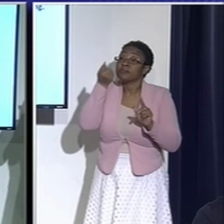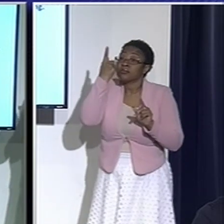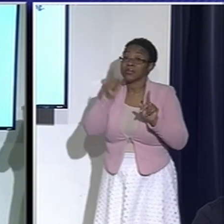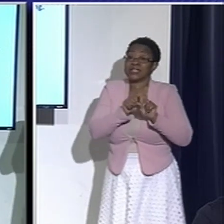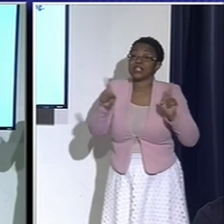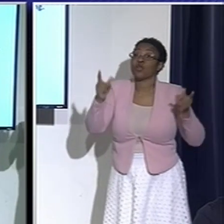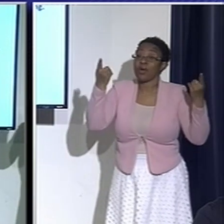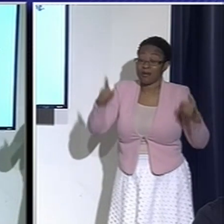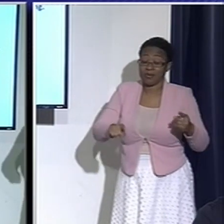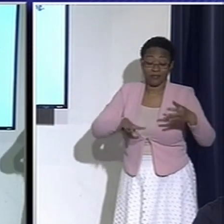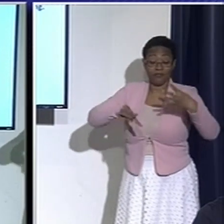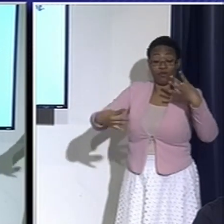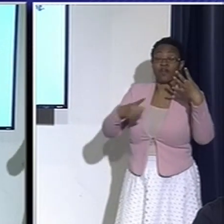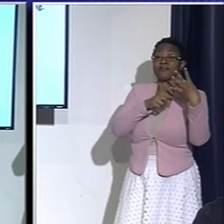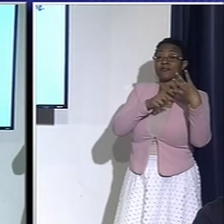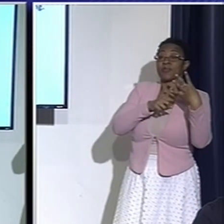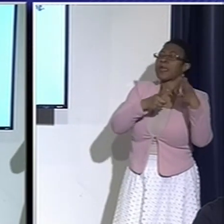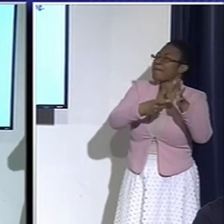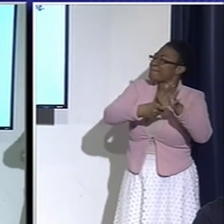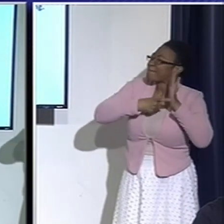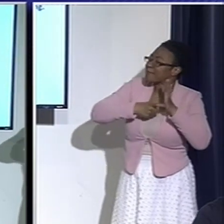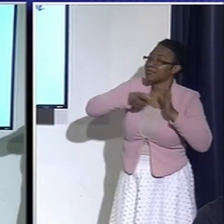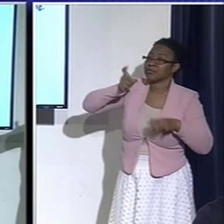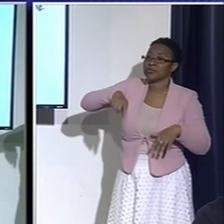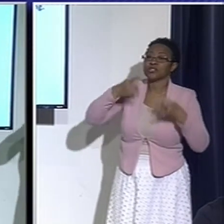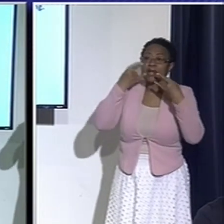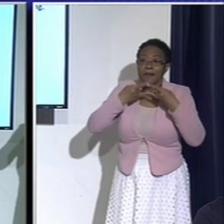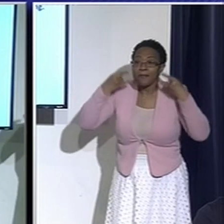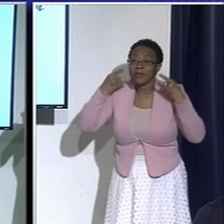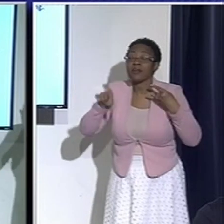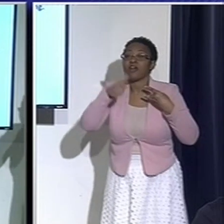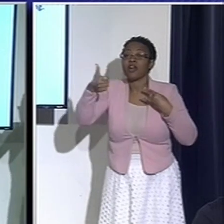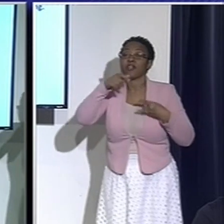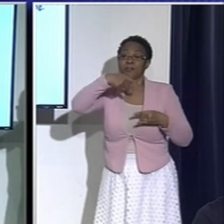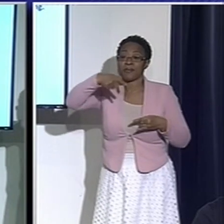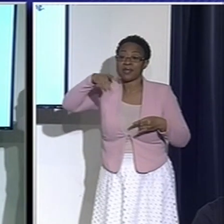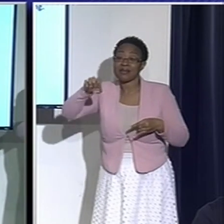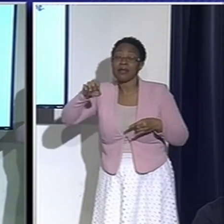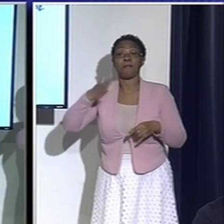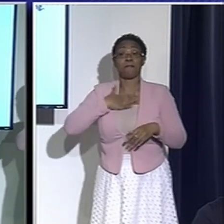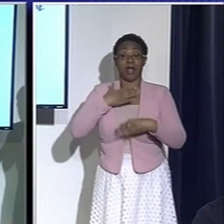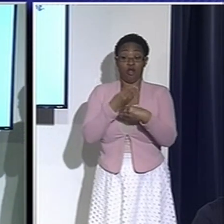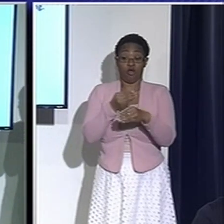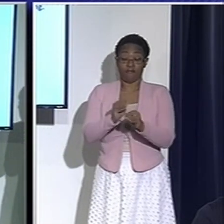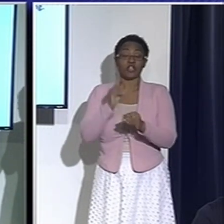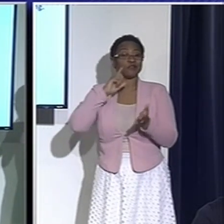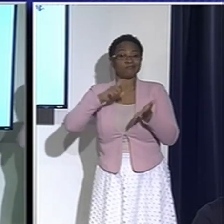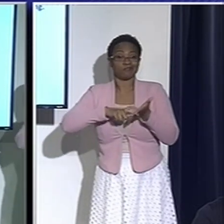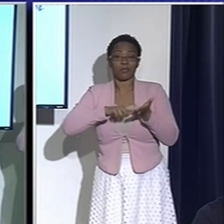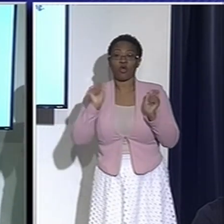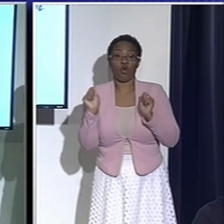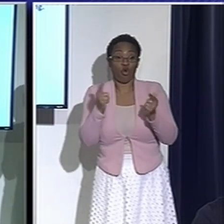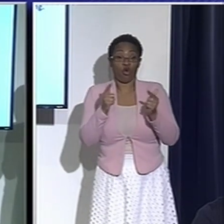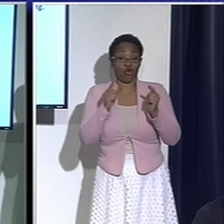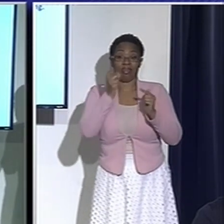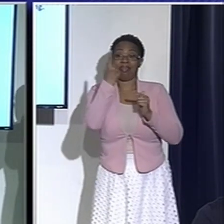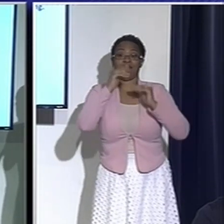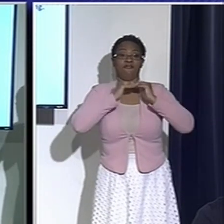distancing. We're going to have mandatory use of masks and other necessary PPE. If you're in my office, you'll know everybody on our